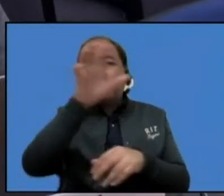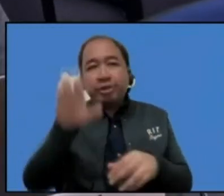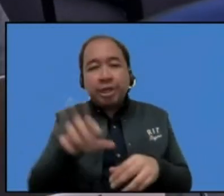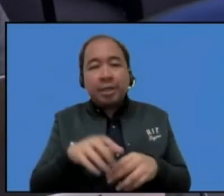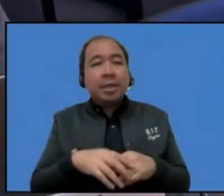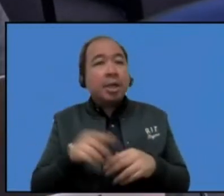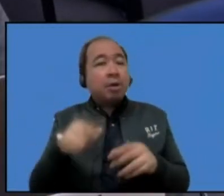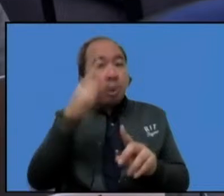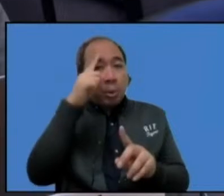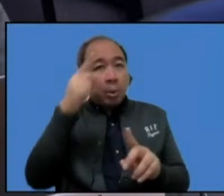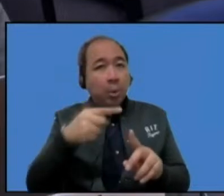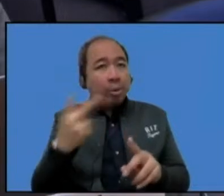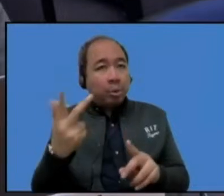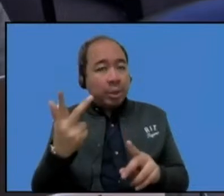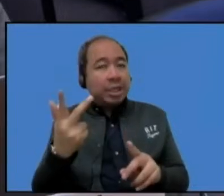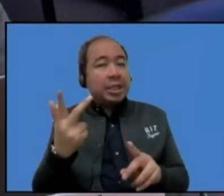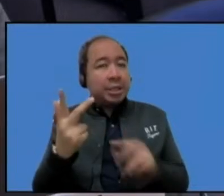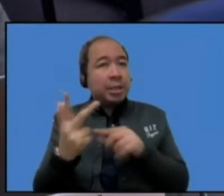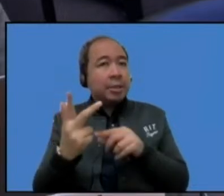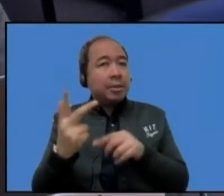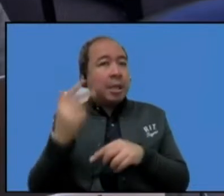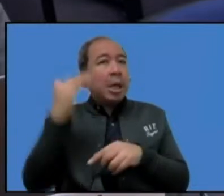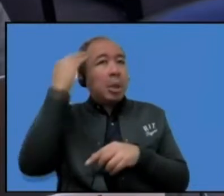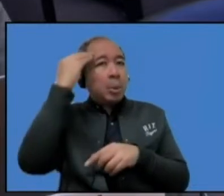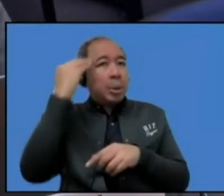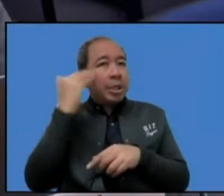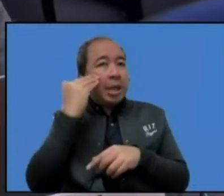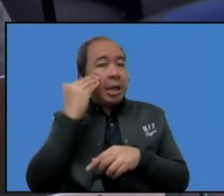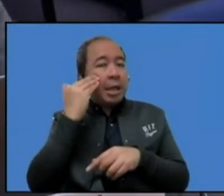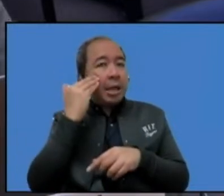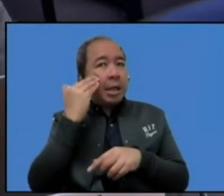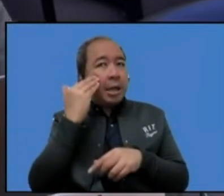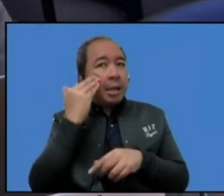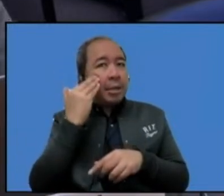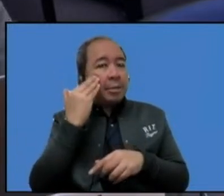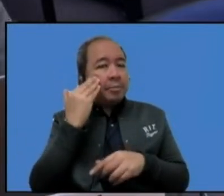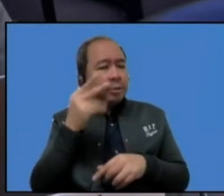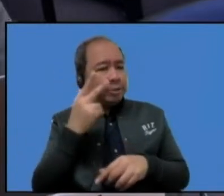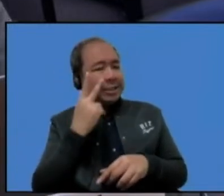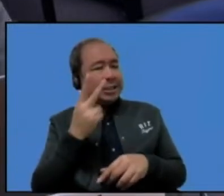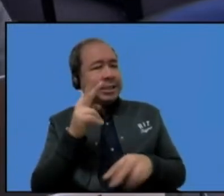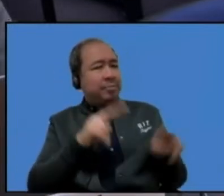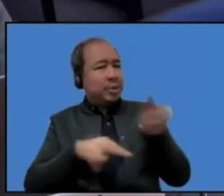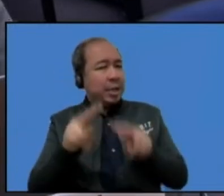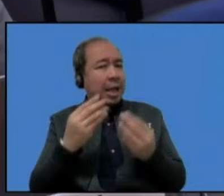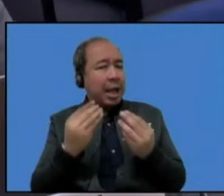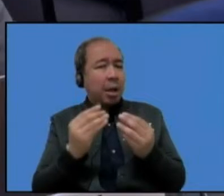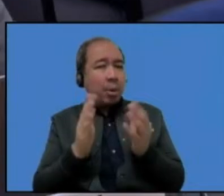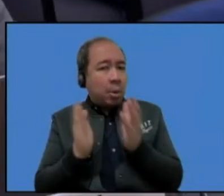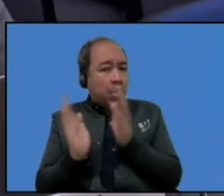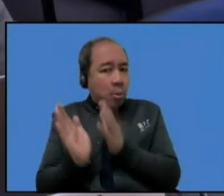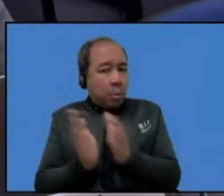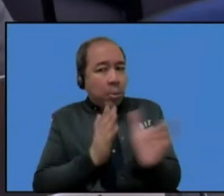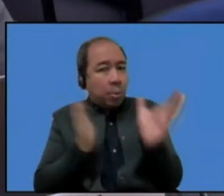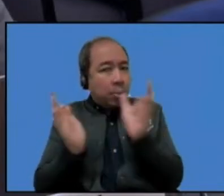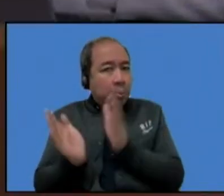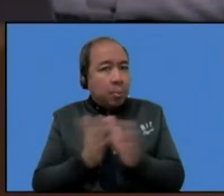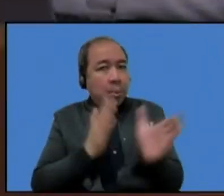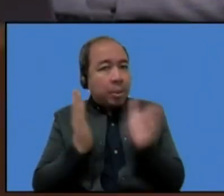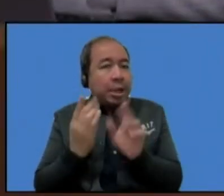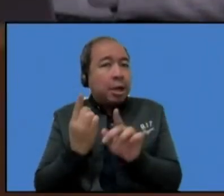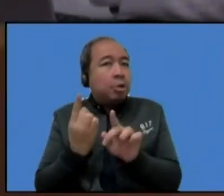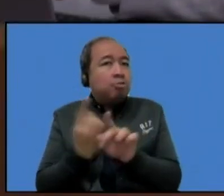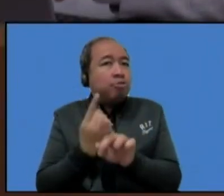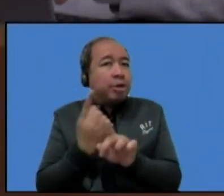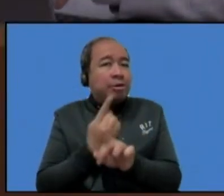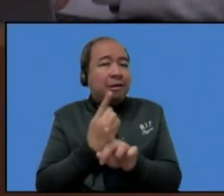fully recognizes that in order to achieve safe, orderly, and regular migration, migrants should be more